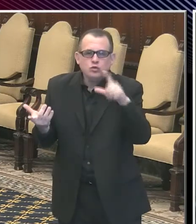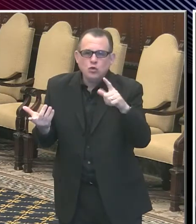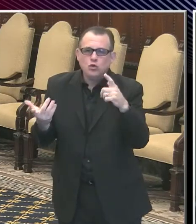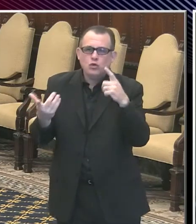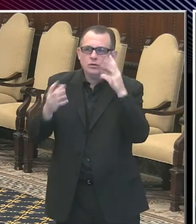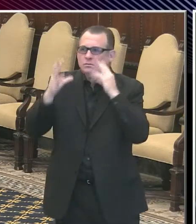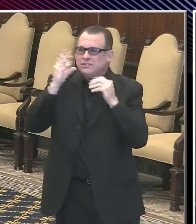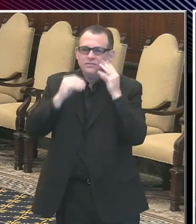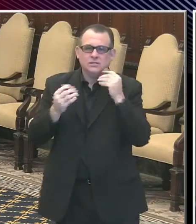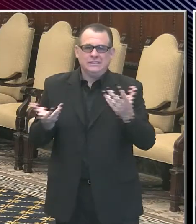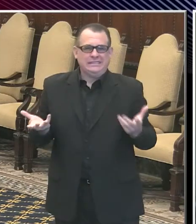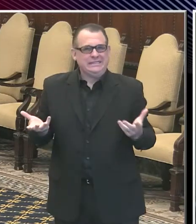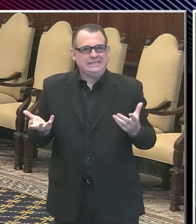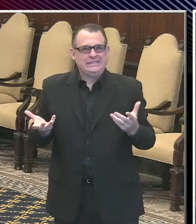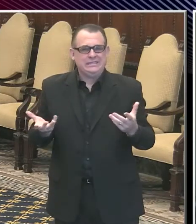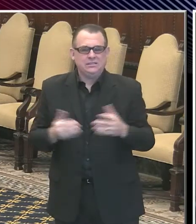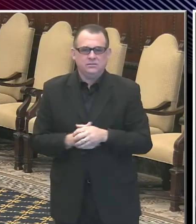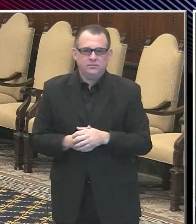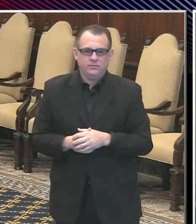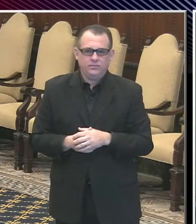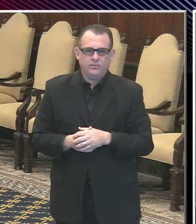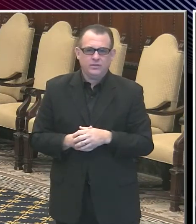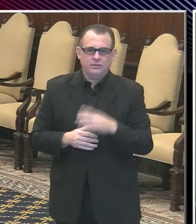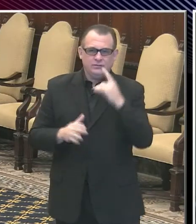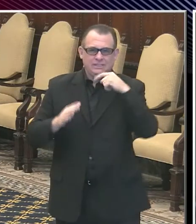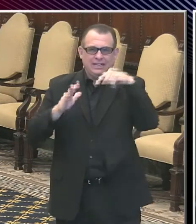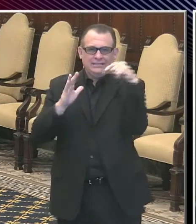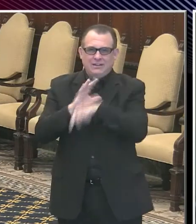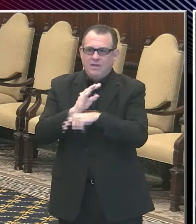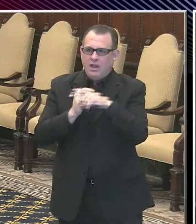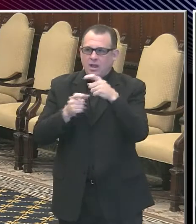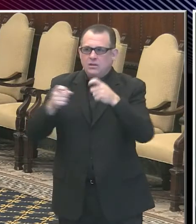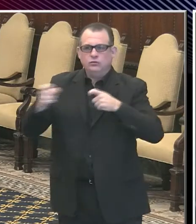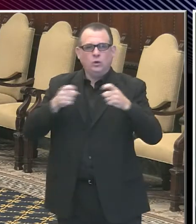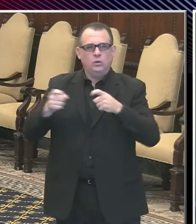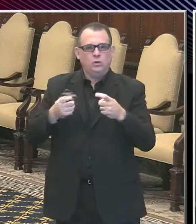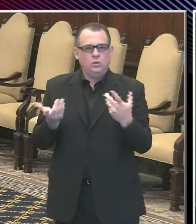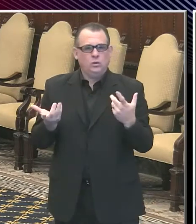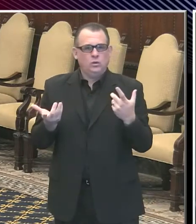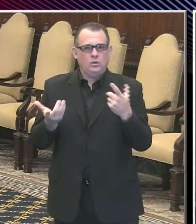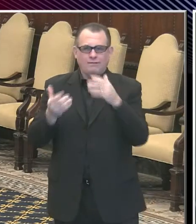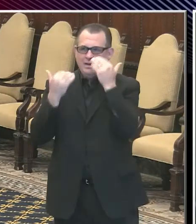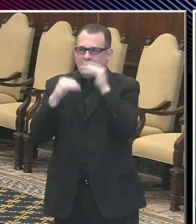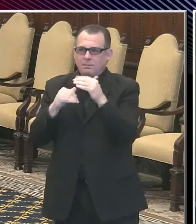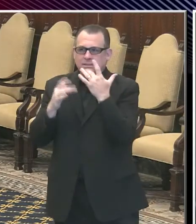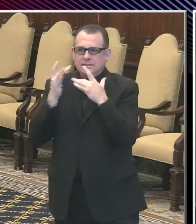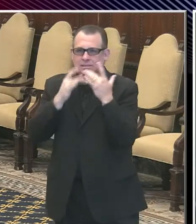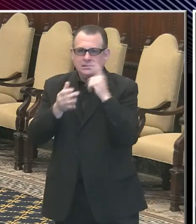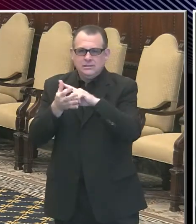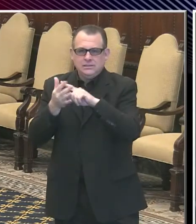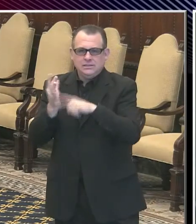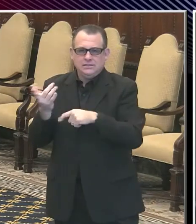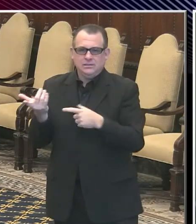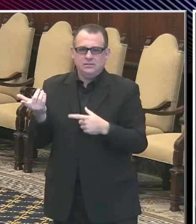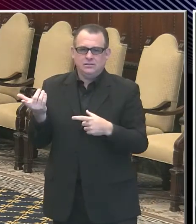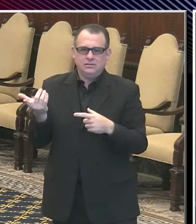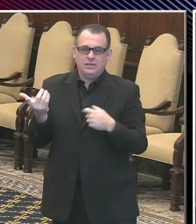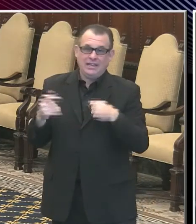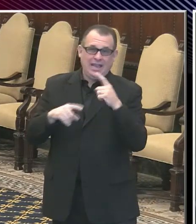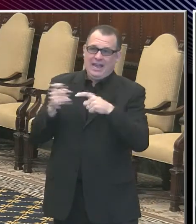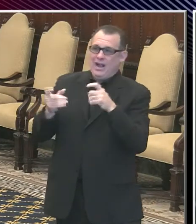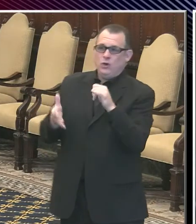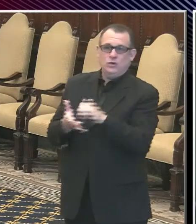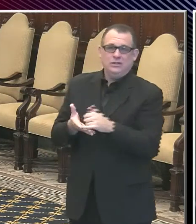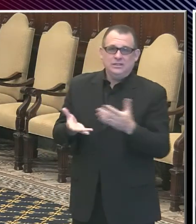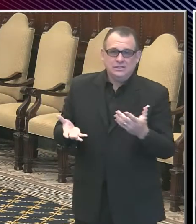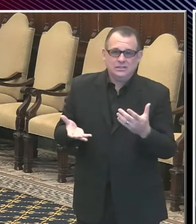kind of intensive infection control procedures you need. And so they just were not able to handle this. And that's a